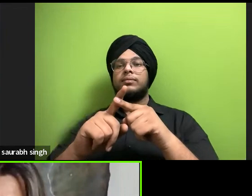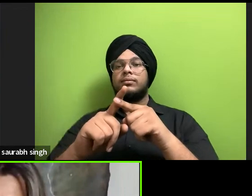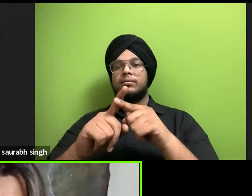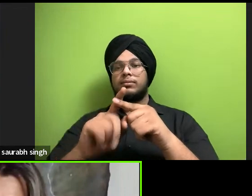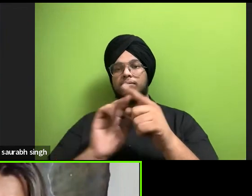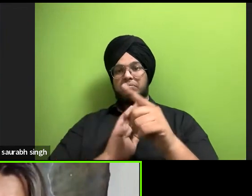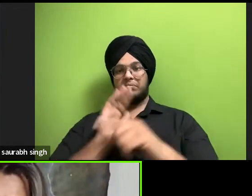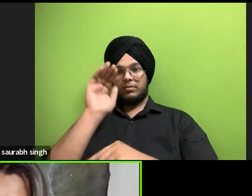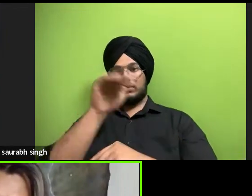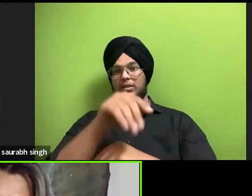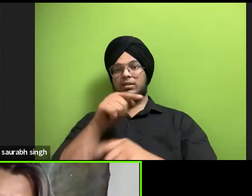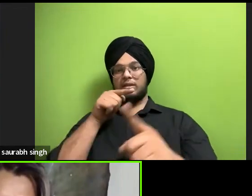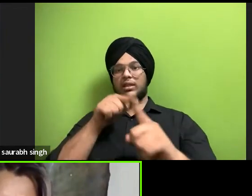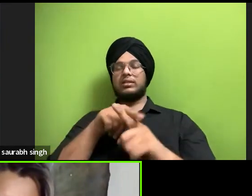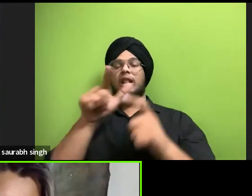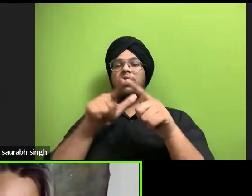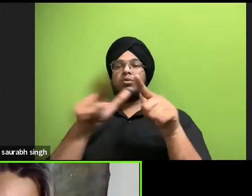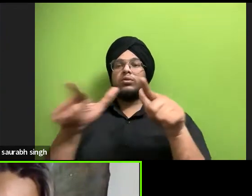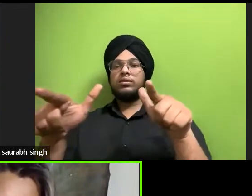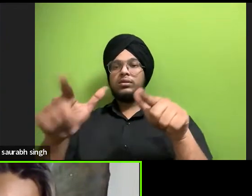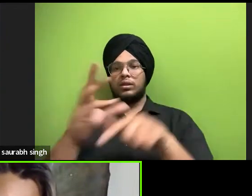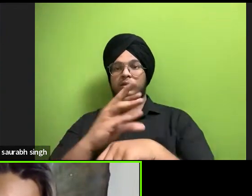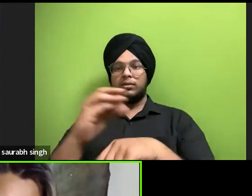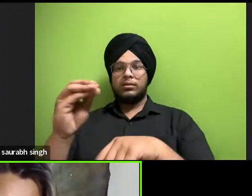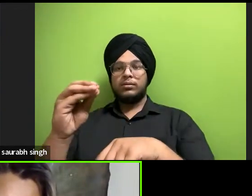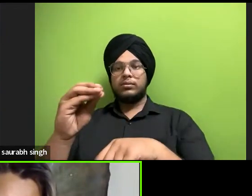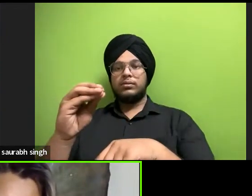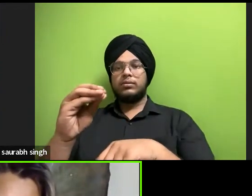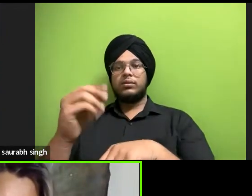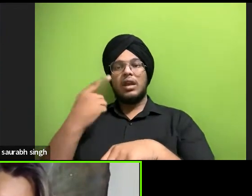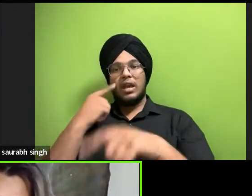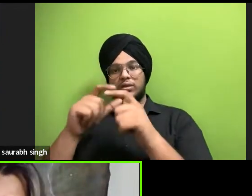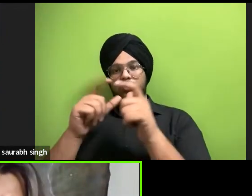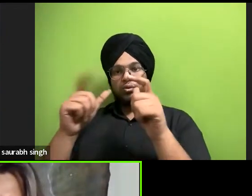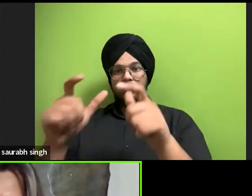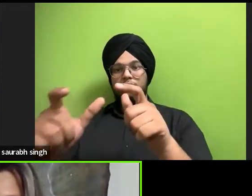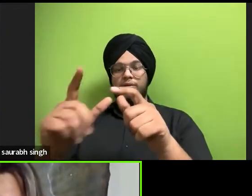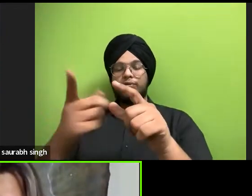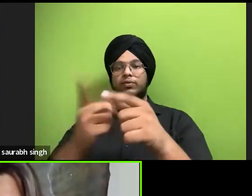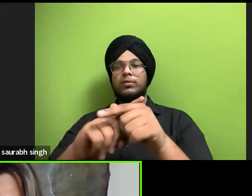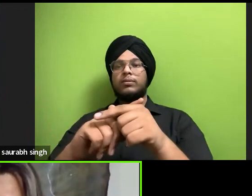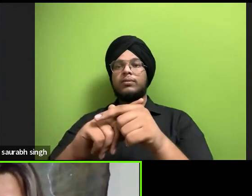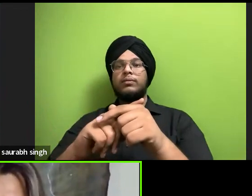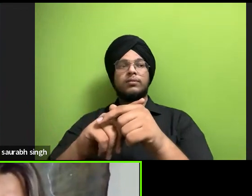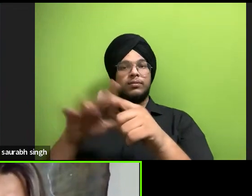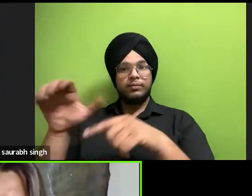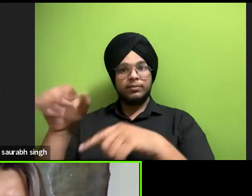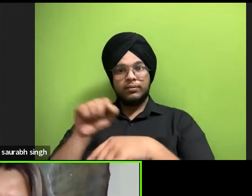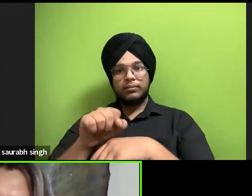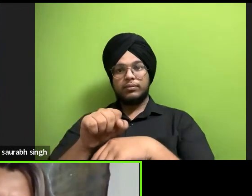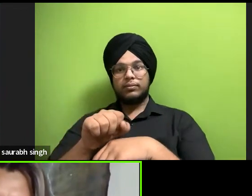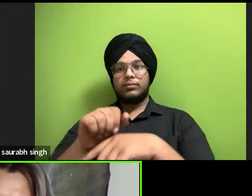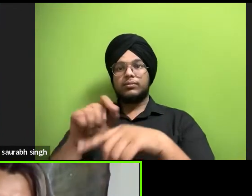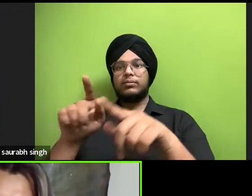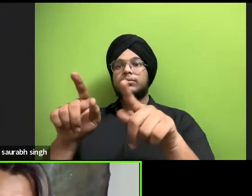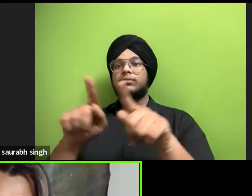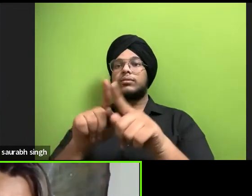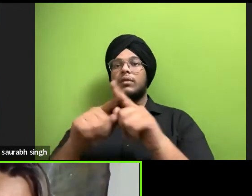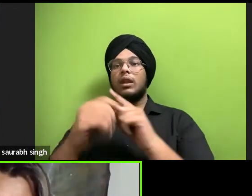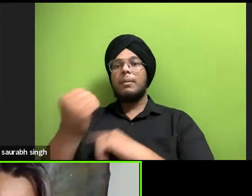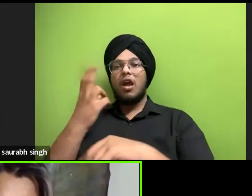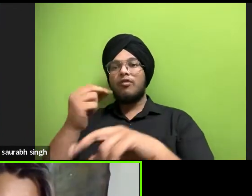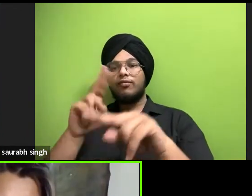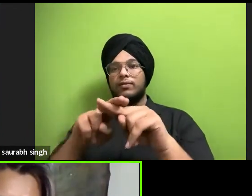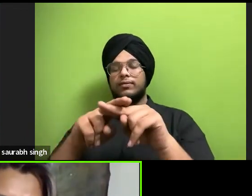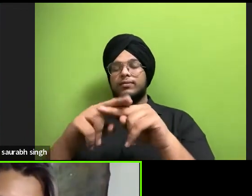bridging differences. And the institution, by being M+, that power of plus for